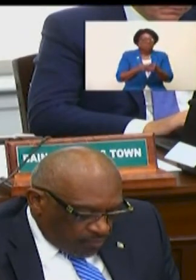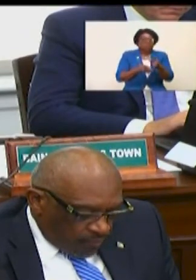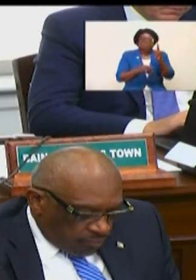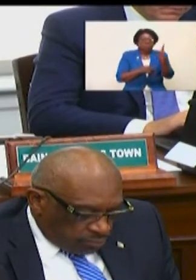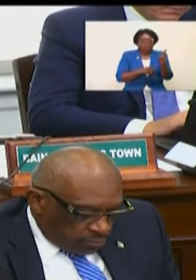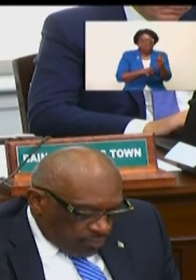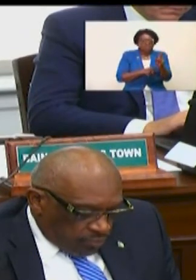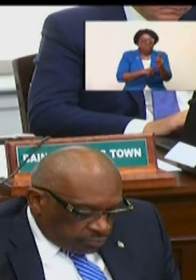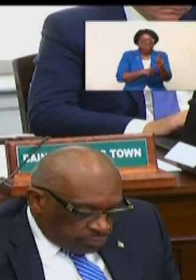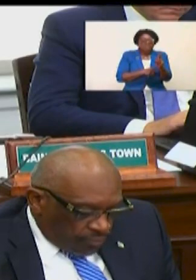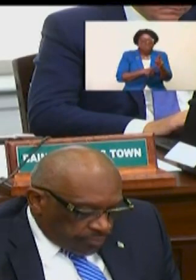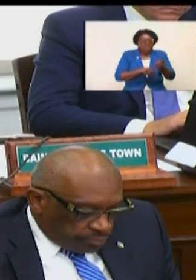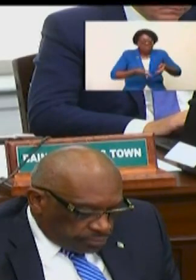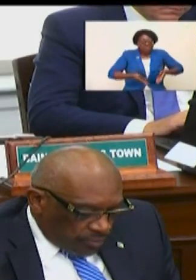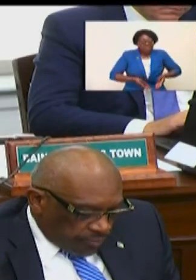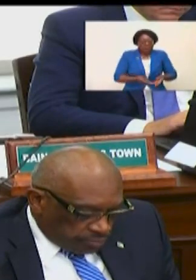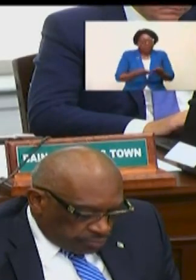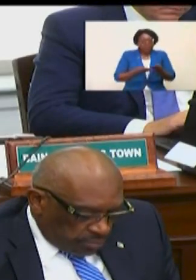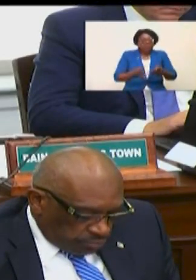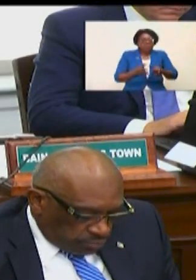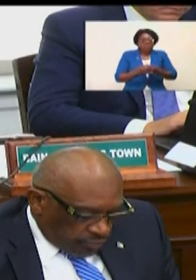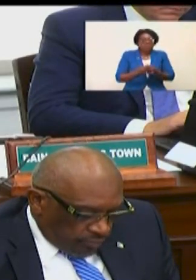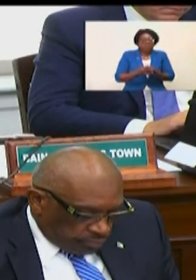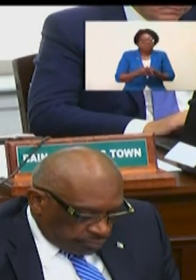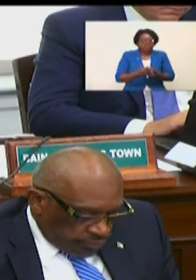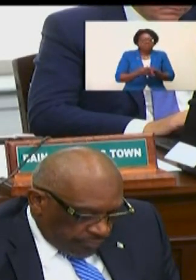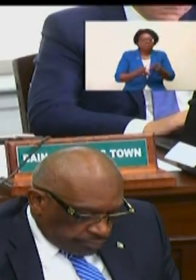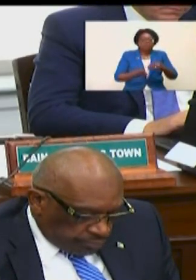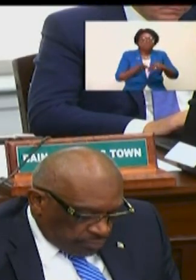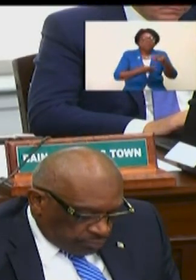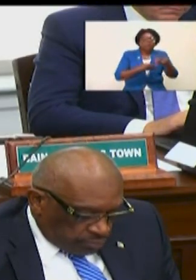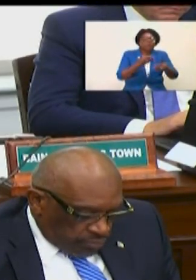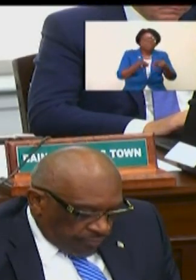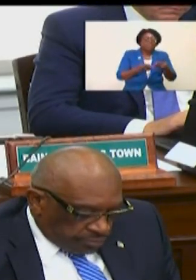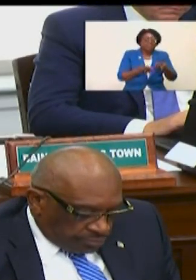One, shovels went in the ground for a photo op.